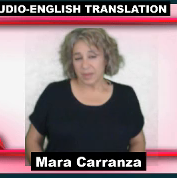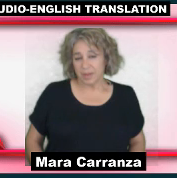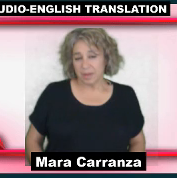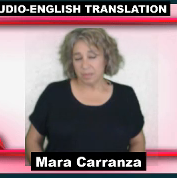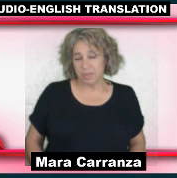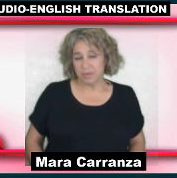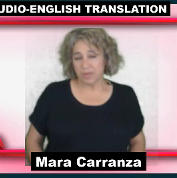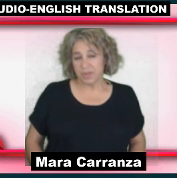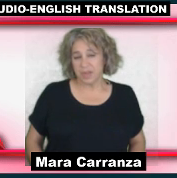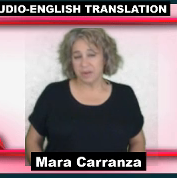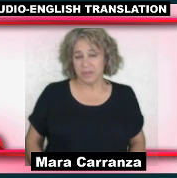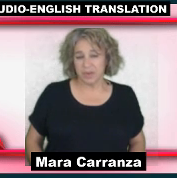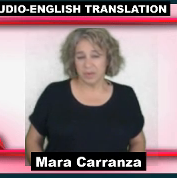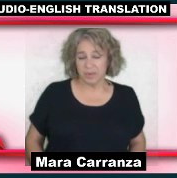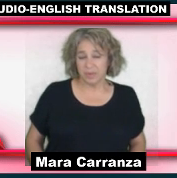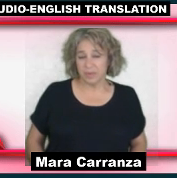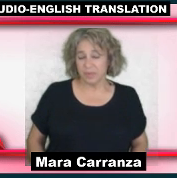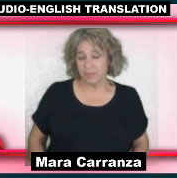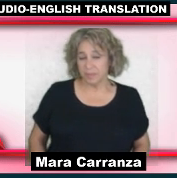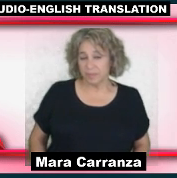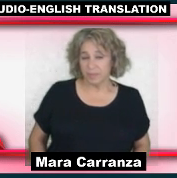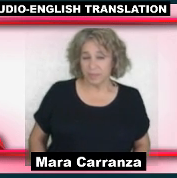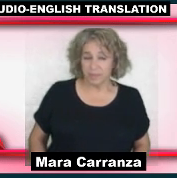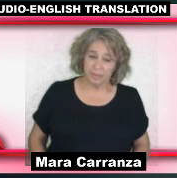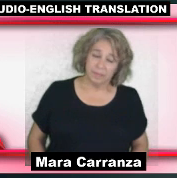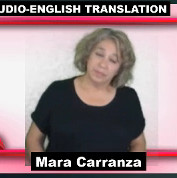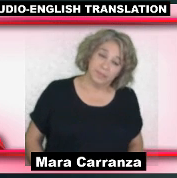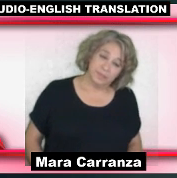hacerme la entrevista, before the interview,